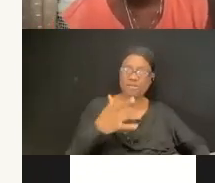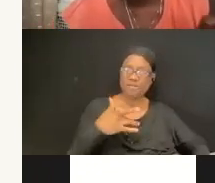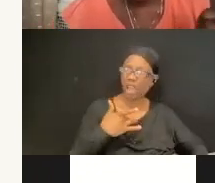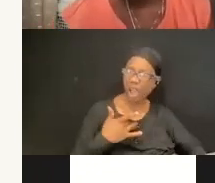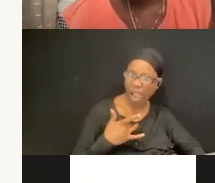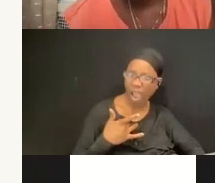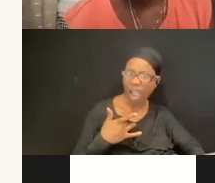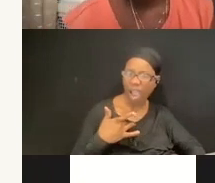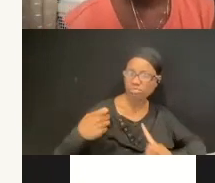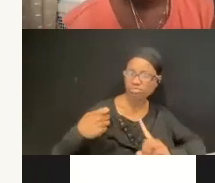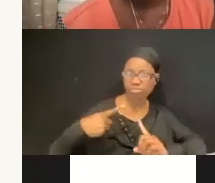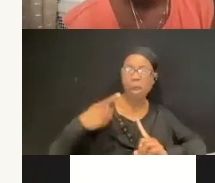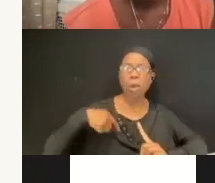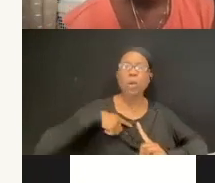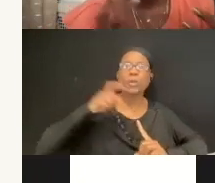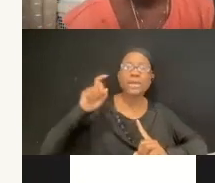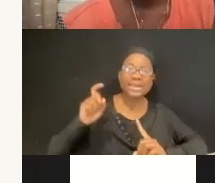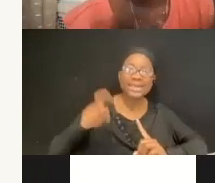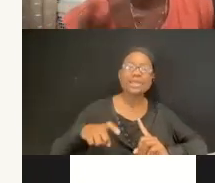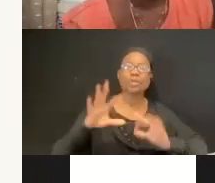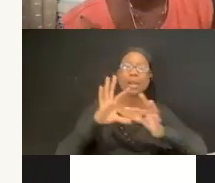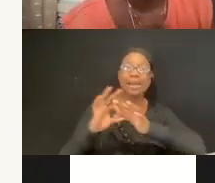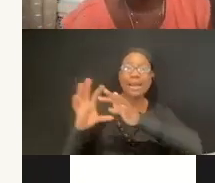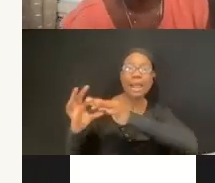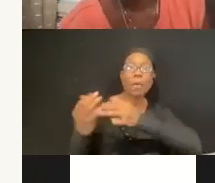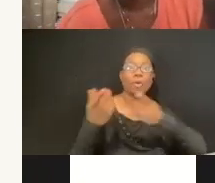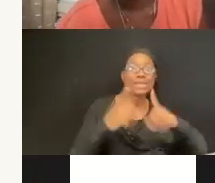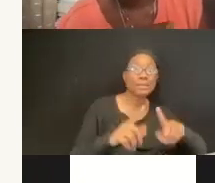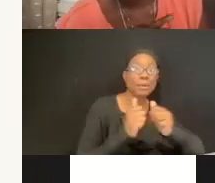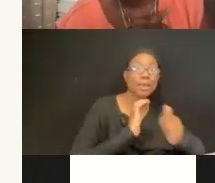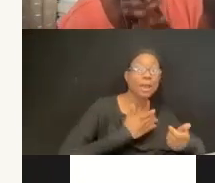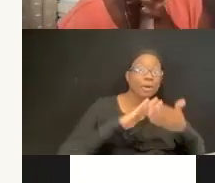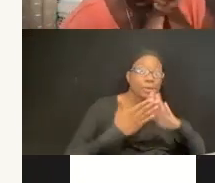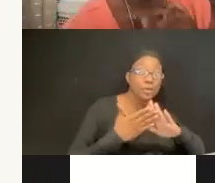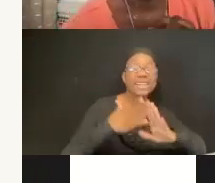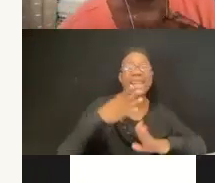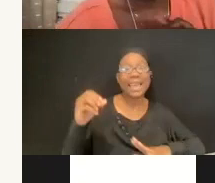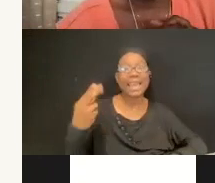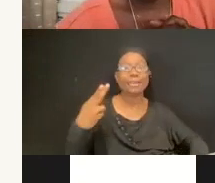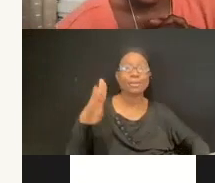between House Bill 2 and what was happening like in time and space in 2016.